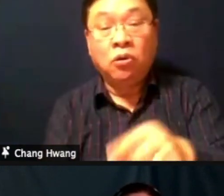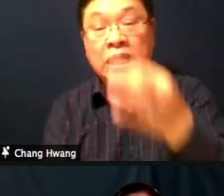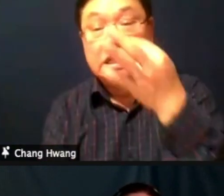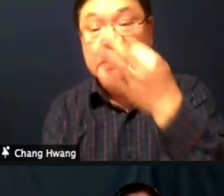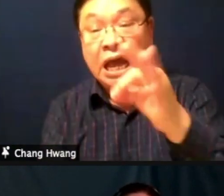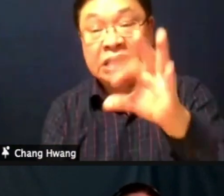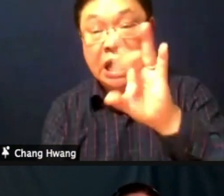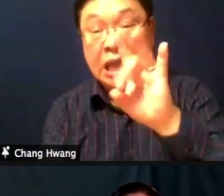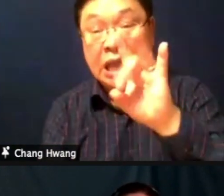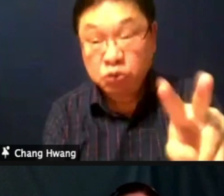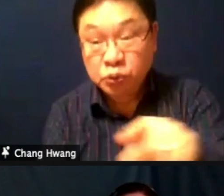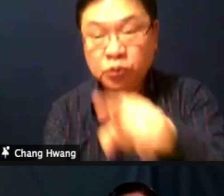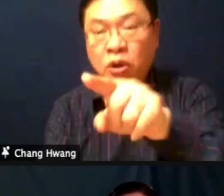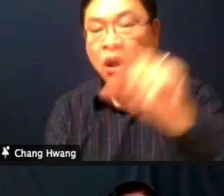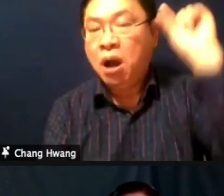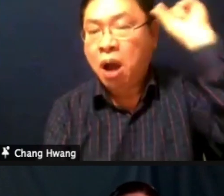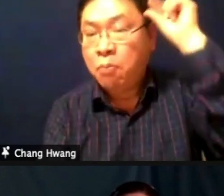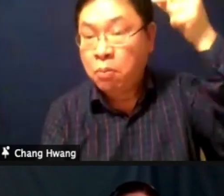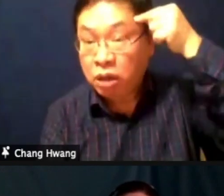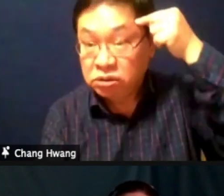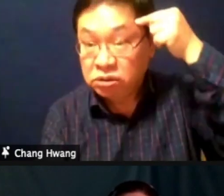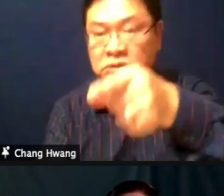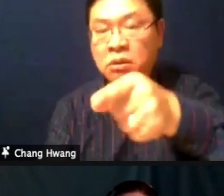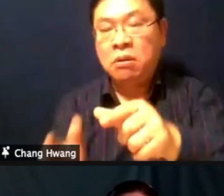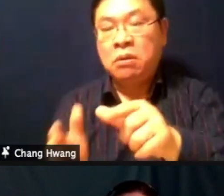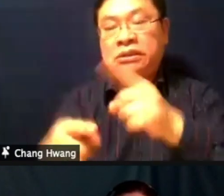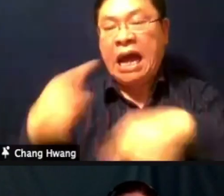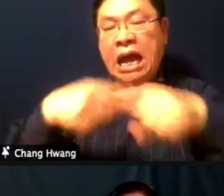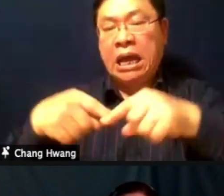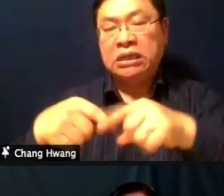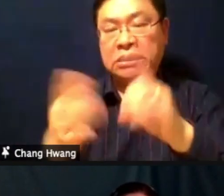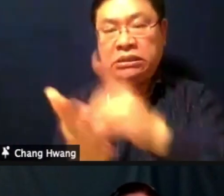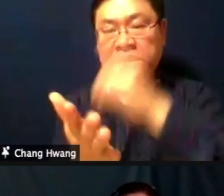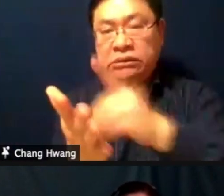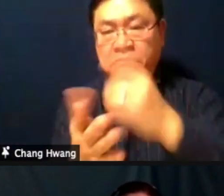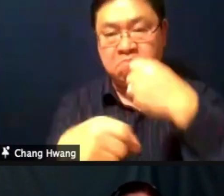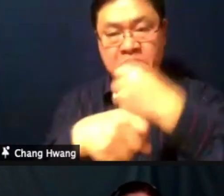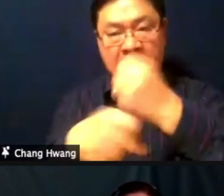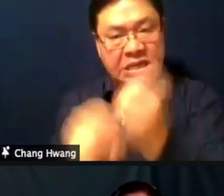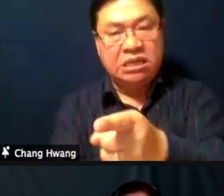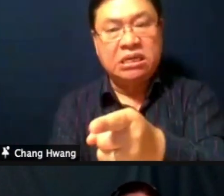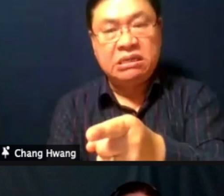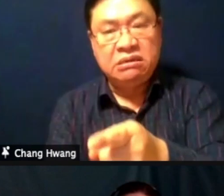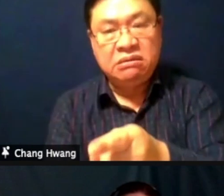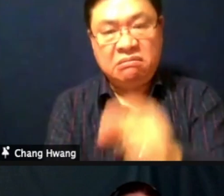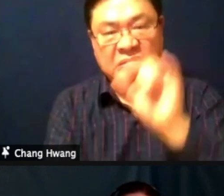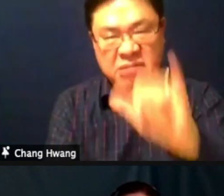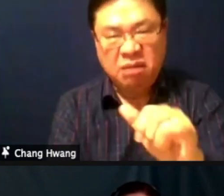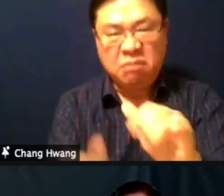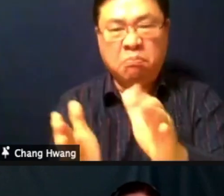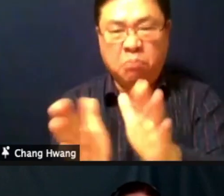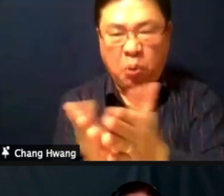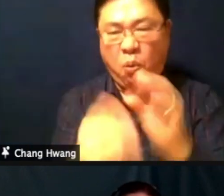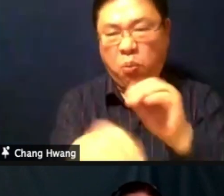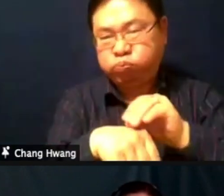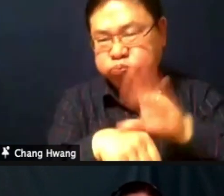1982, the Korean government got involved and created